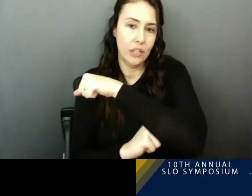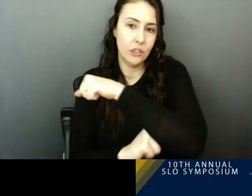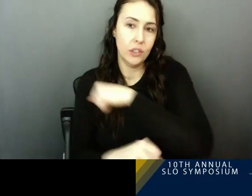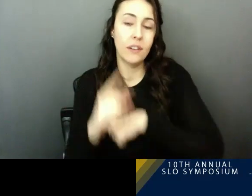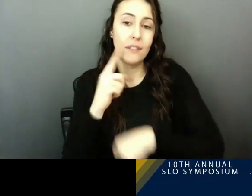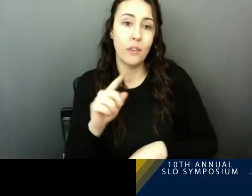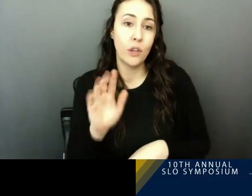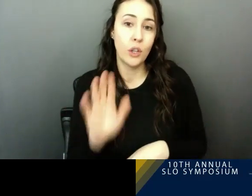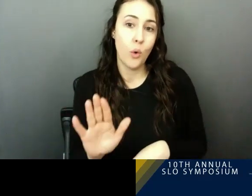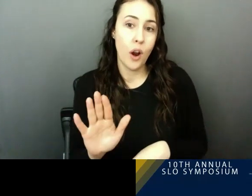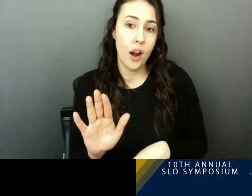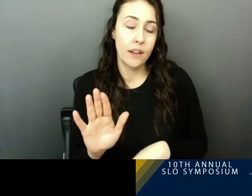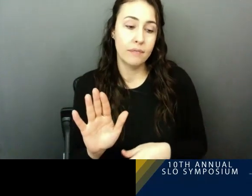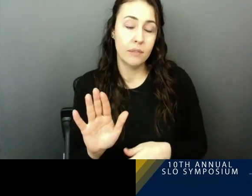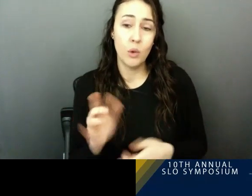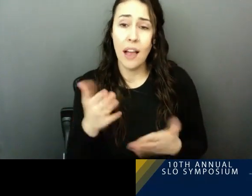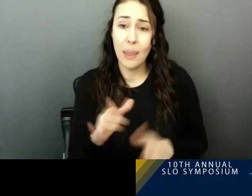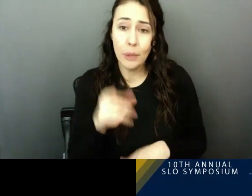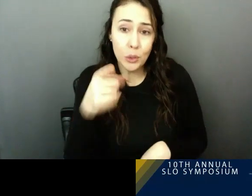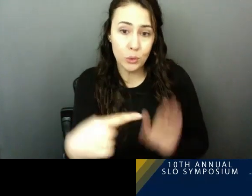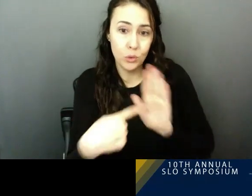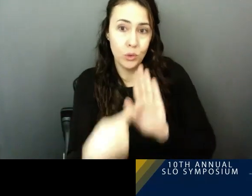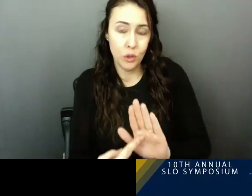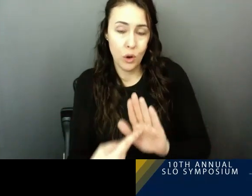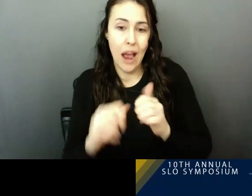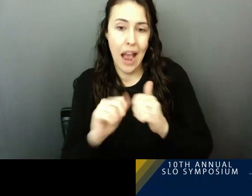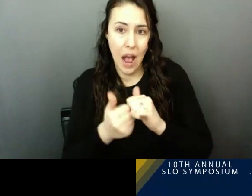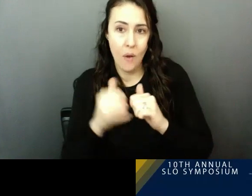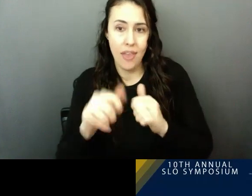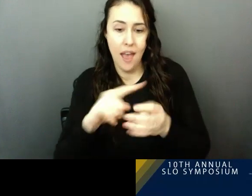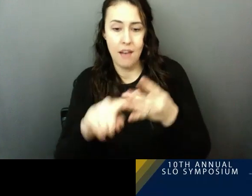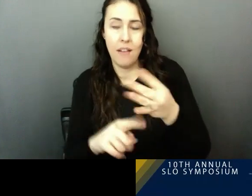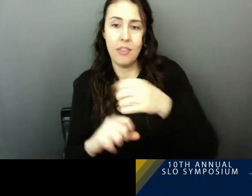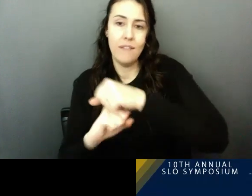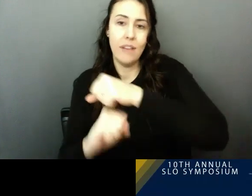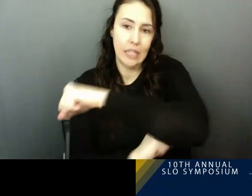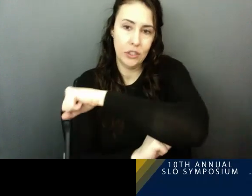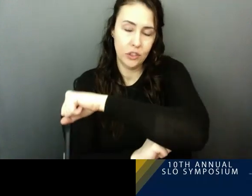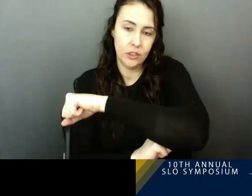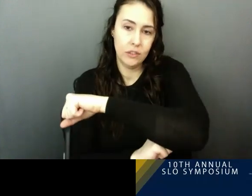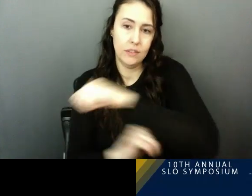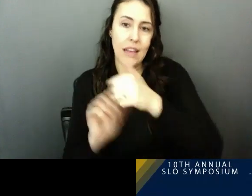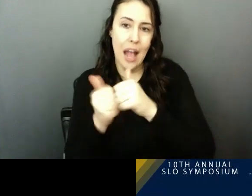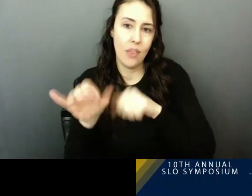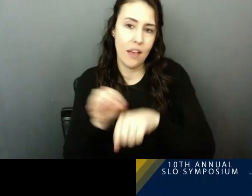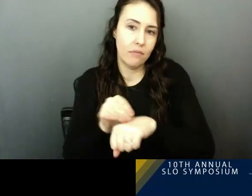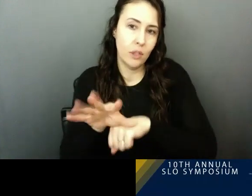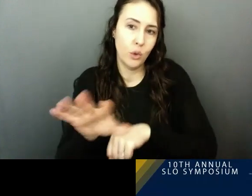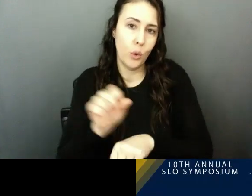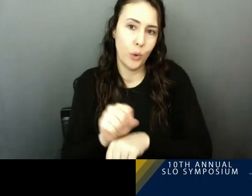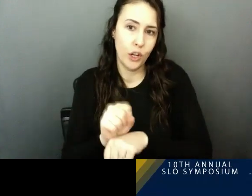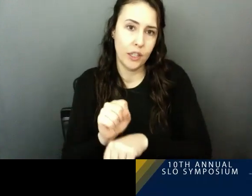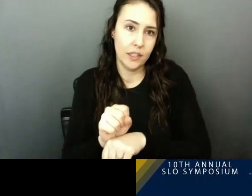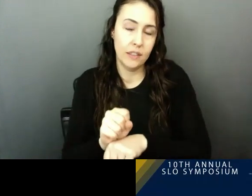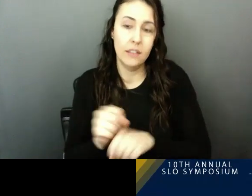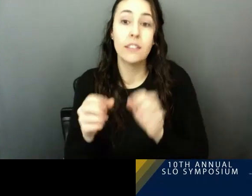of your allowing you to show how they are the foundation of the work that you're doing, how they're informing the work that you're doing. Just coming back